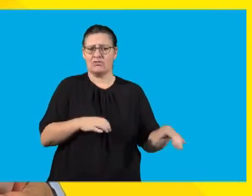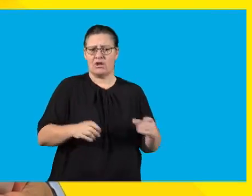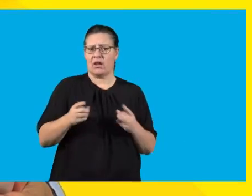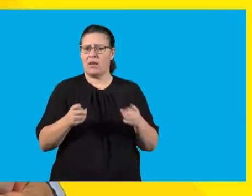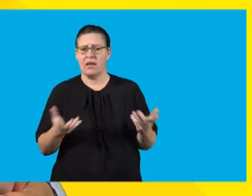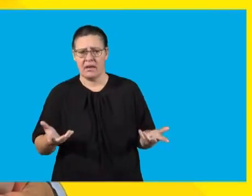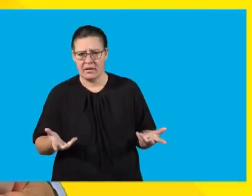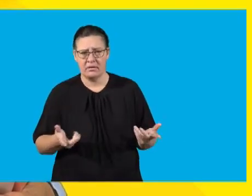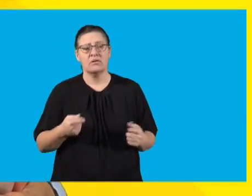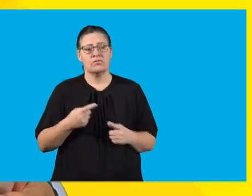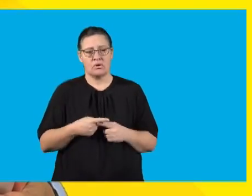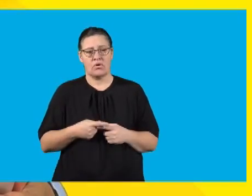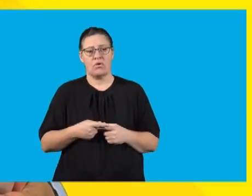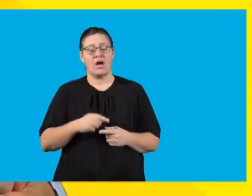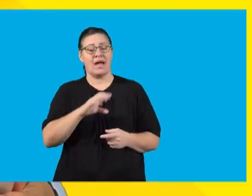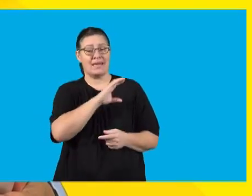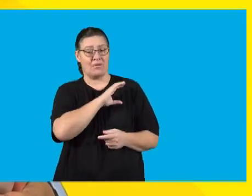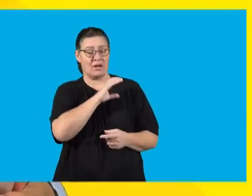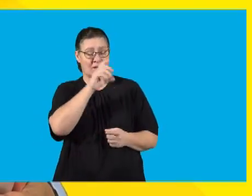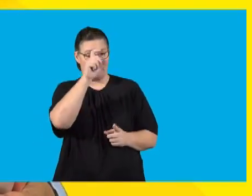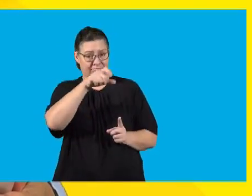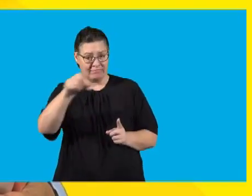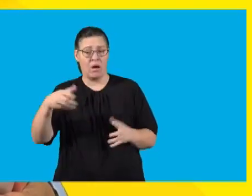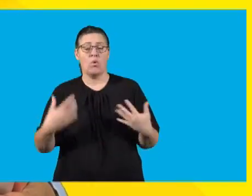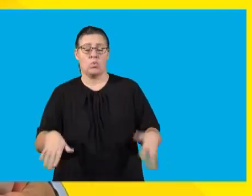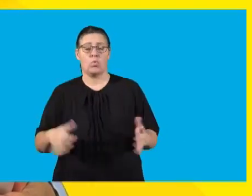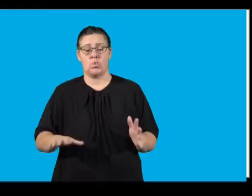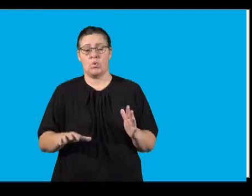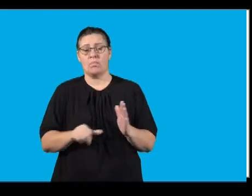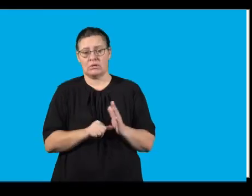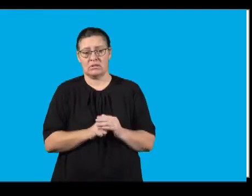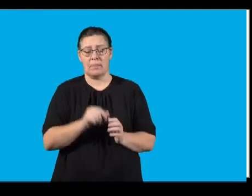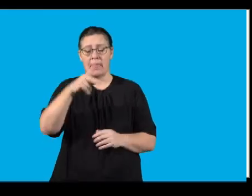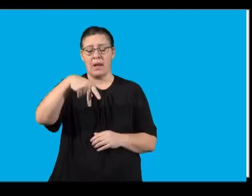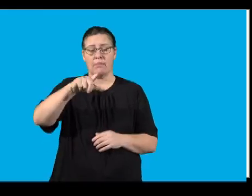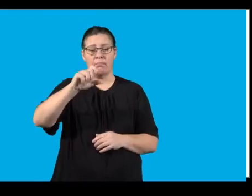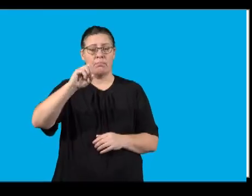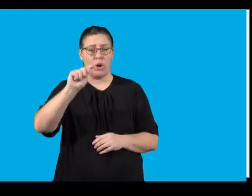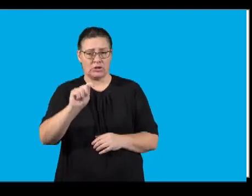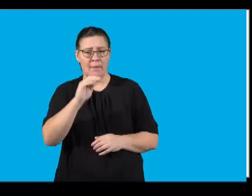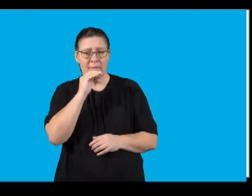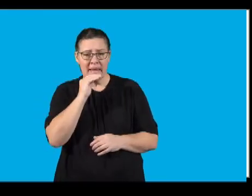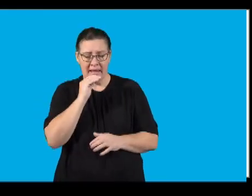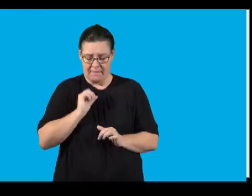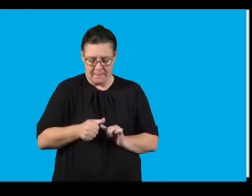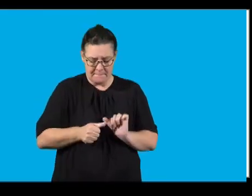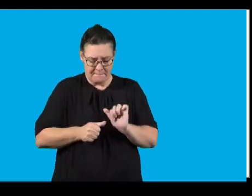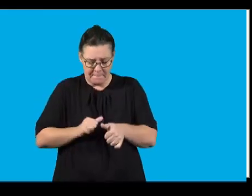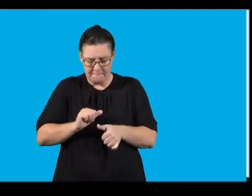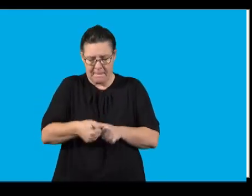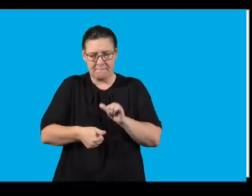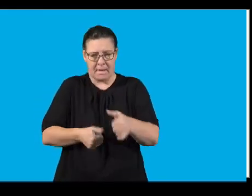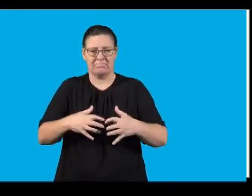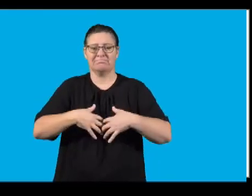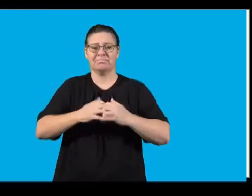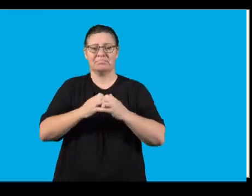a BFF action happening between them? All right. So characters are very important. Plot, the sequence of events that make up